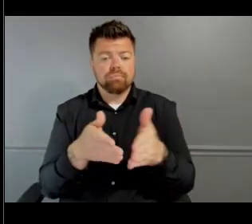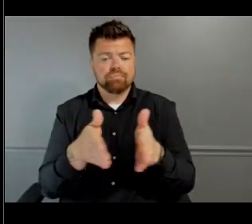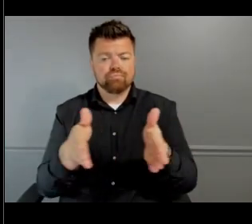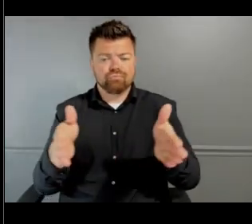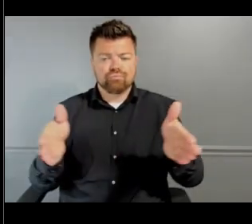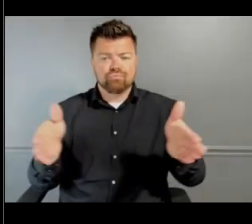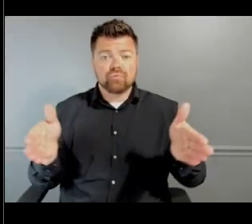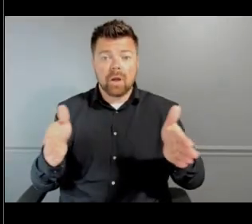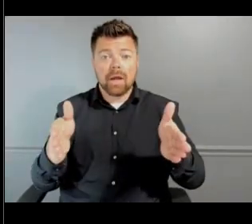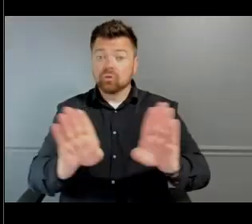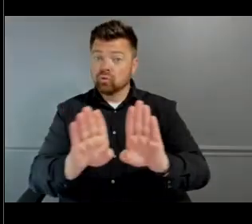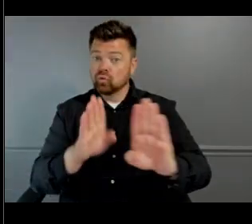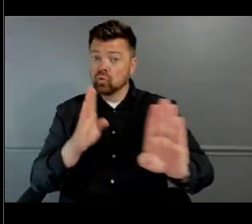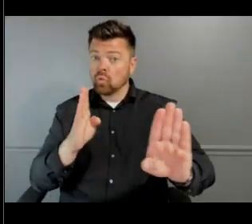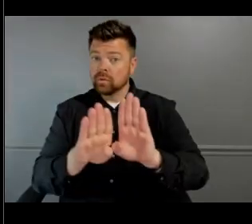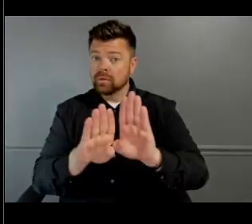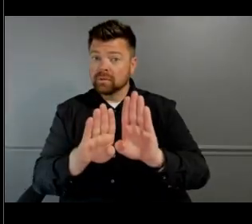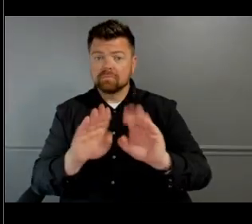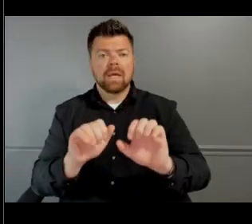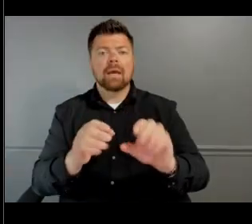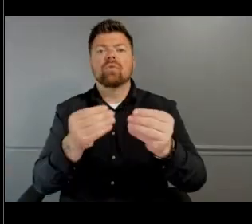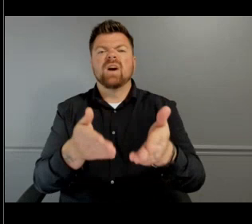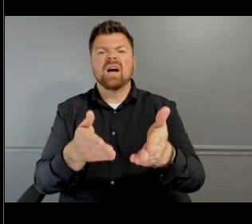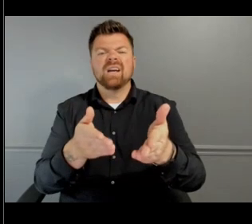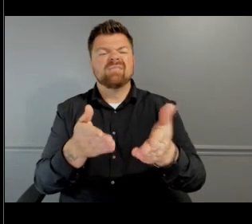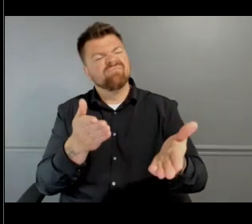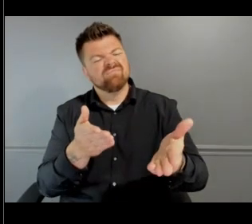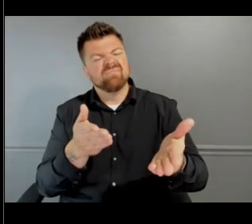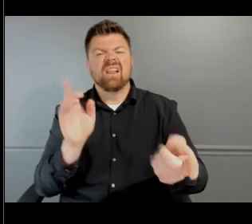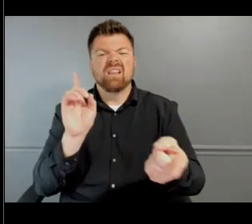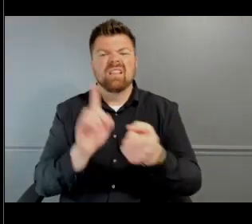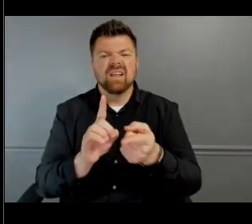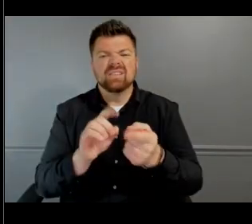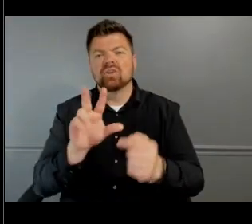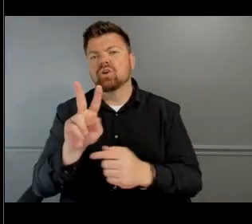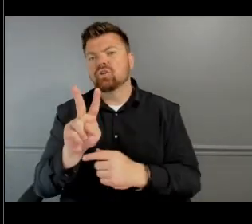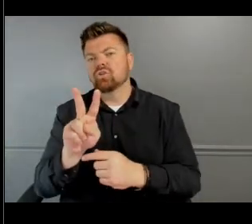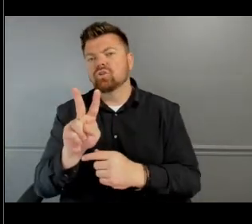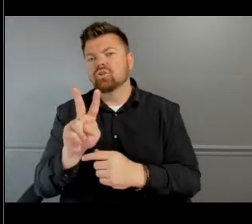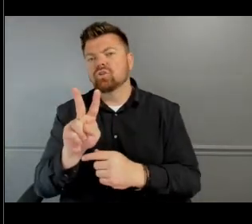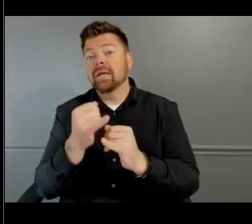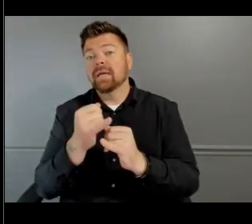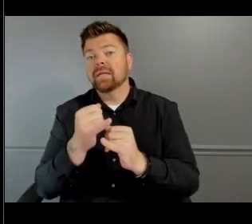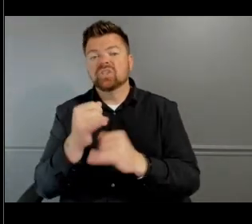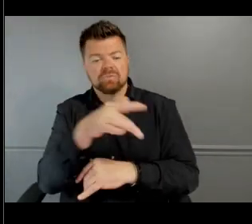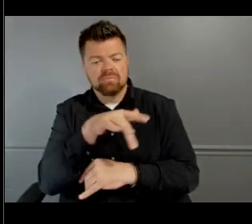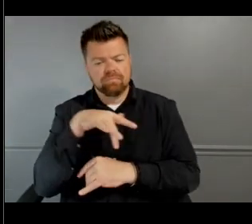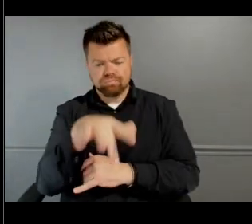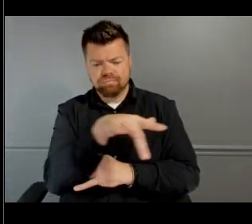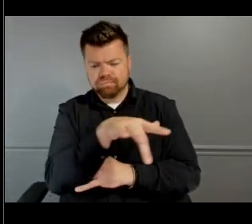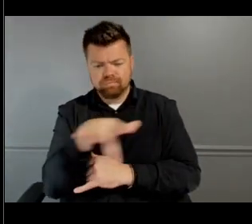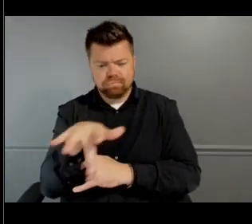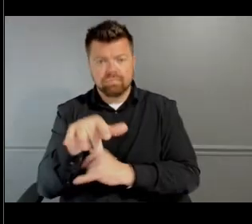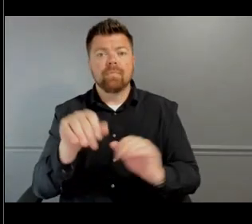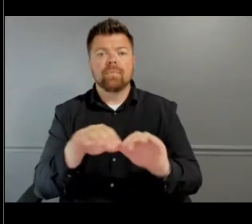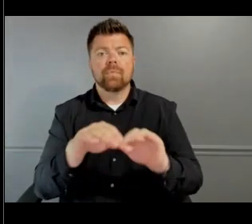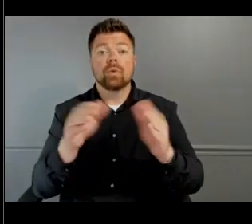which provide slightly less than a 32-inch clear opening. And a